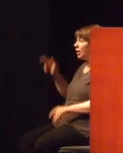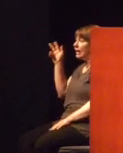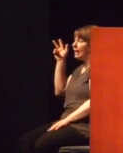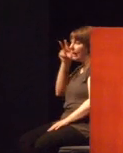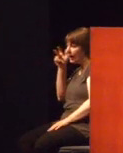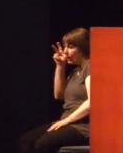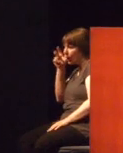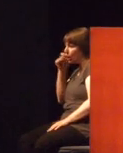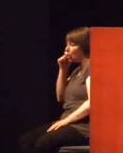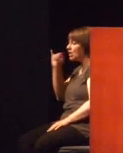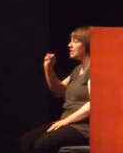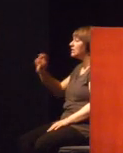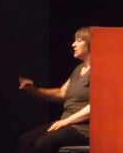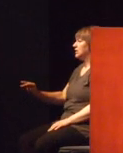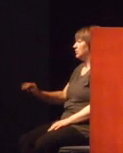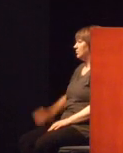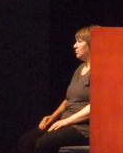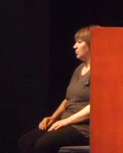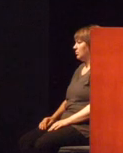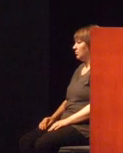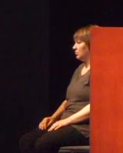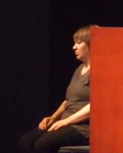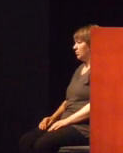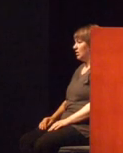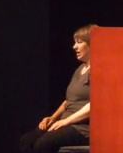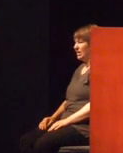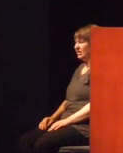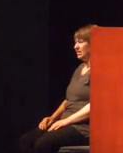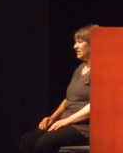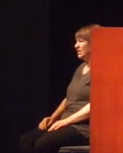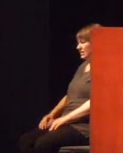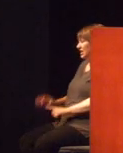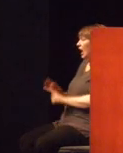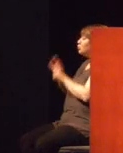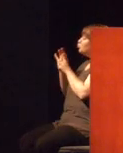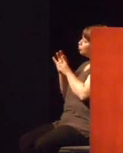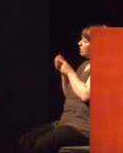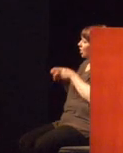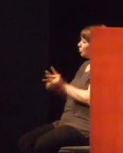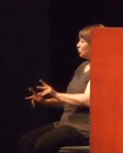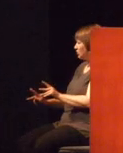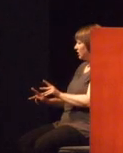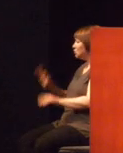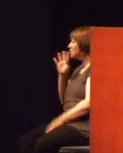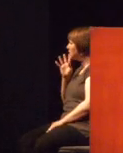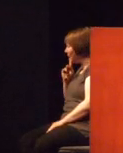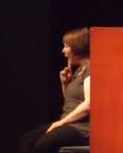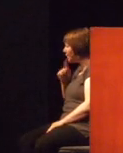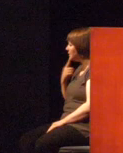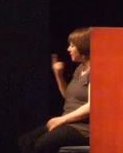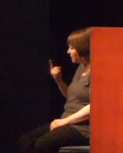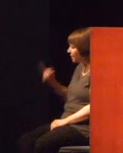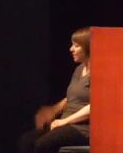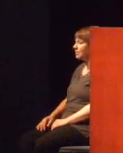racism that people of color aren't exposed to, and it's this particularly unique opportunity to speak up and say something. I